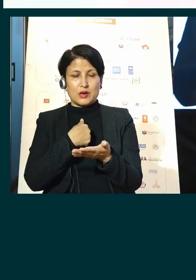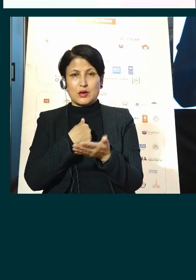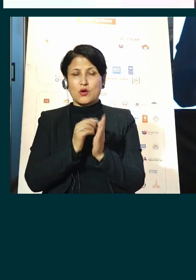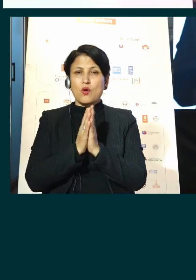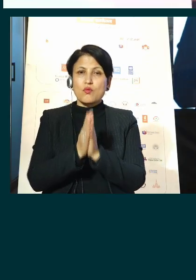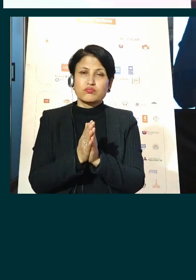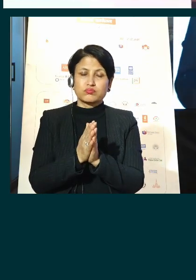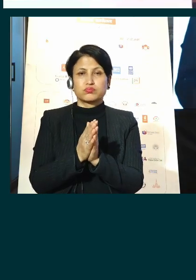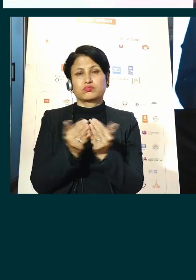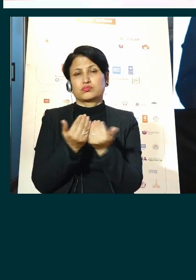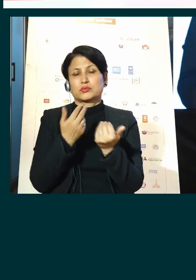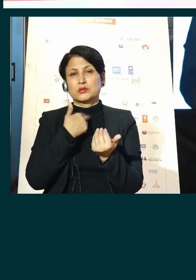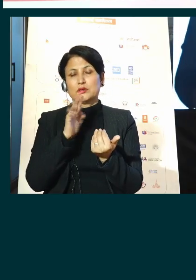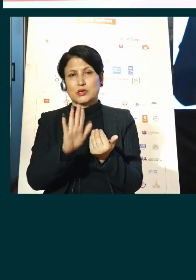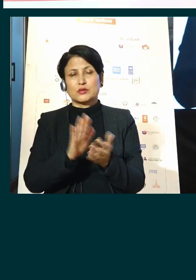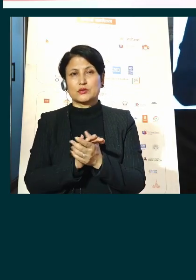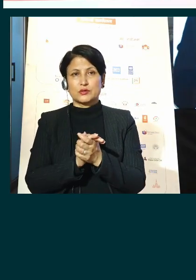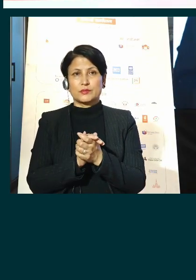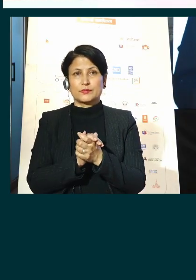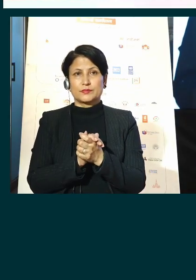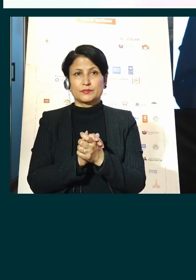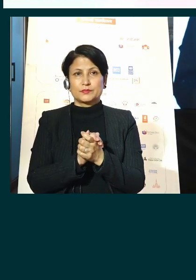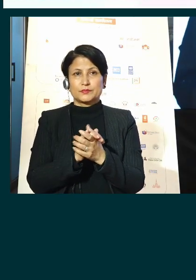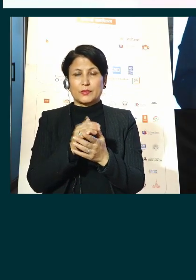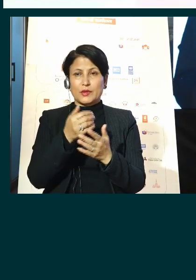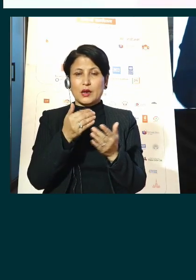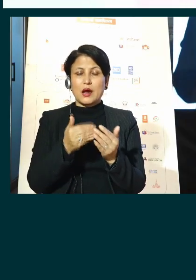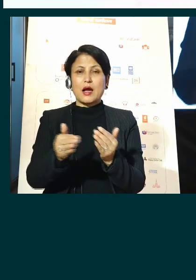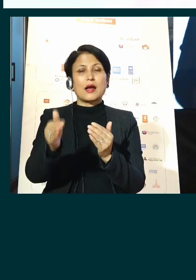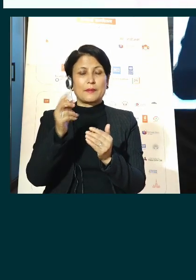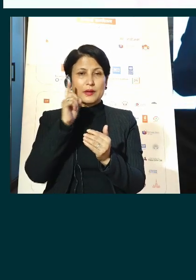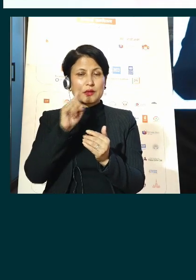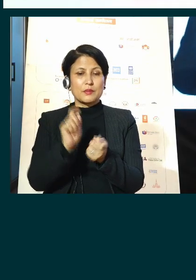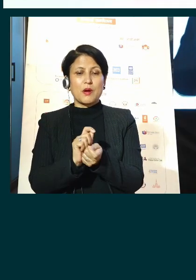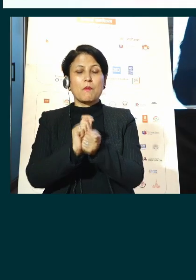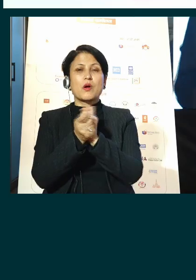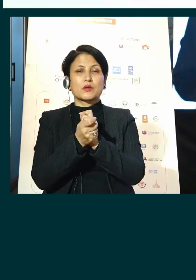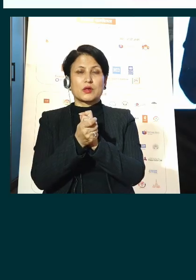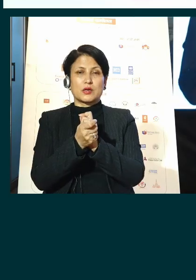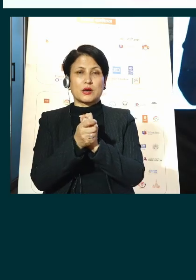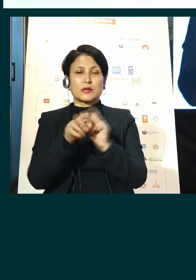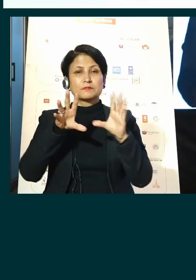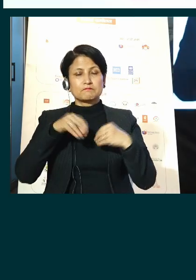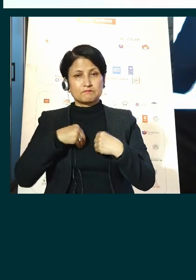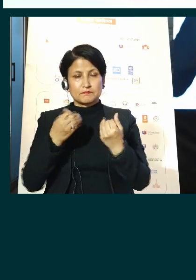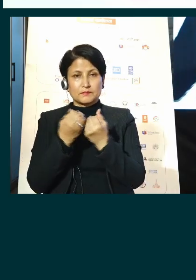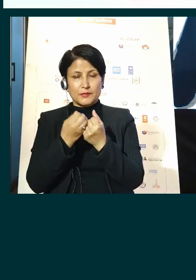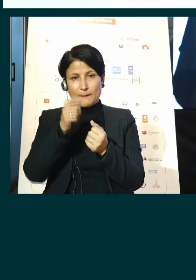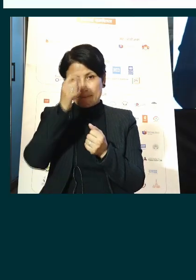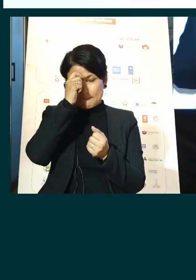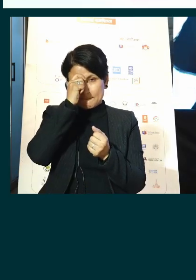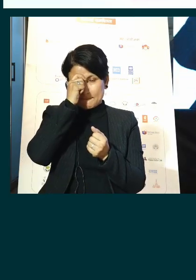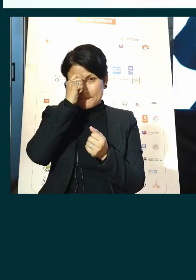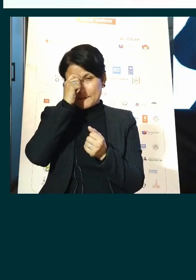work beyond these 3 days. To carry the shift forward is a conscious step toward dignity, and it could start